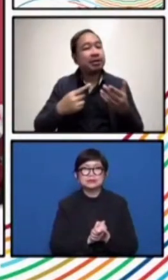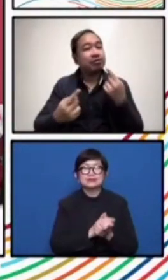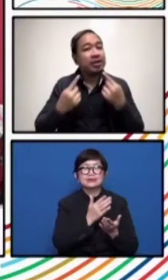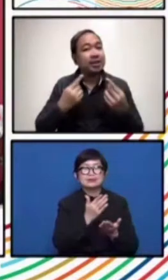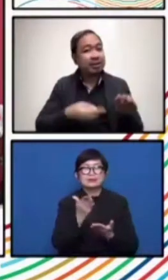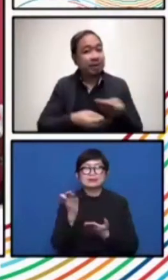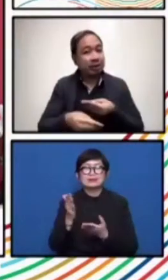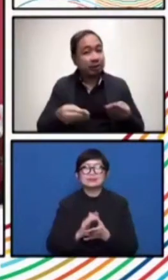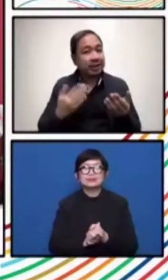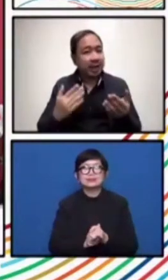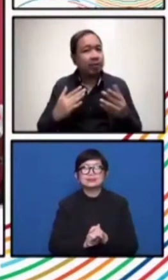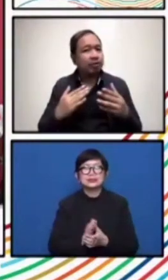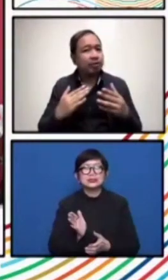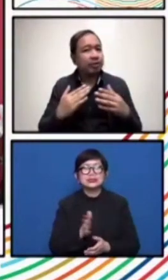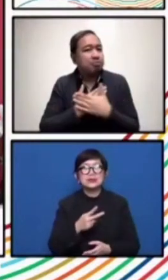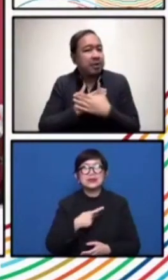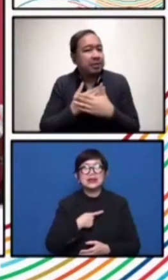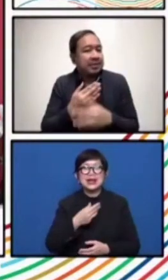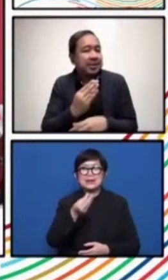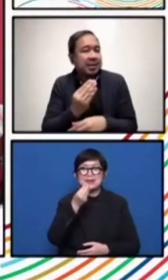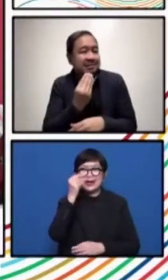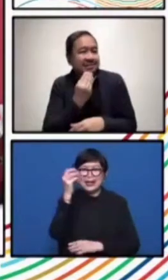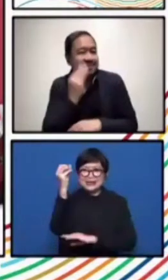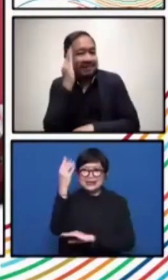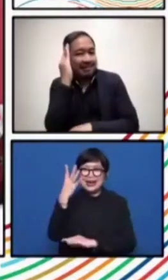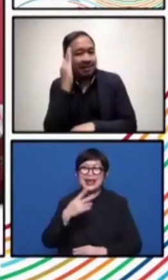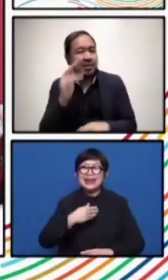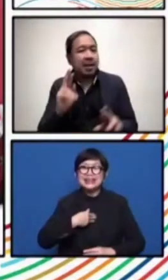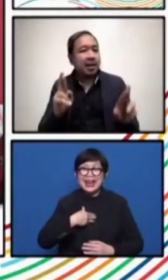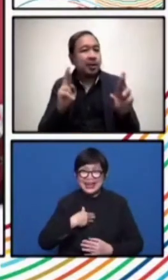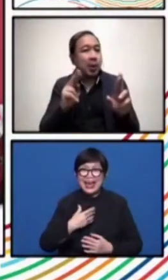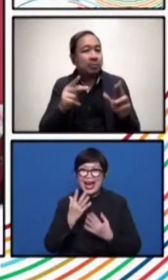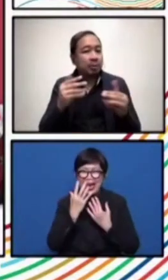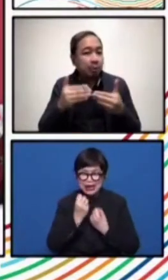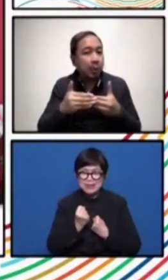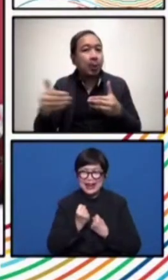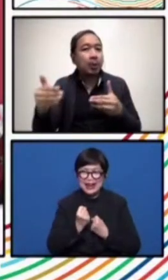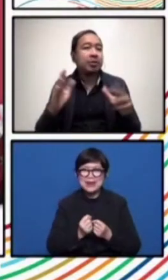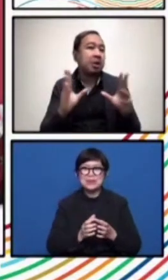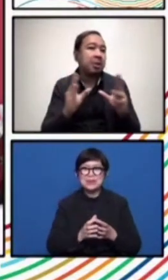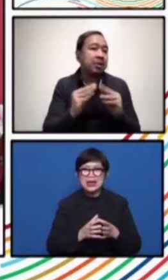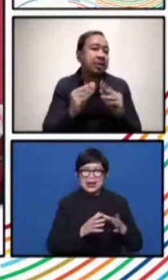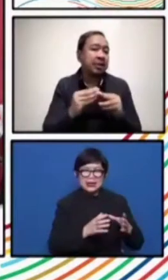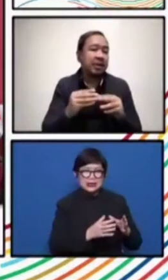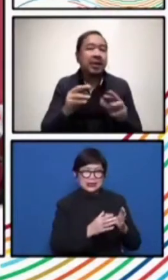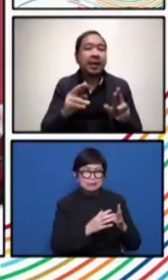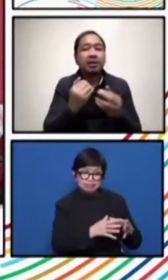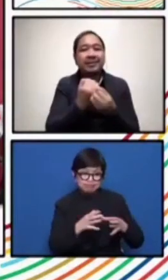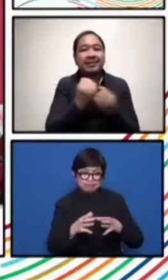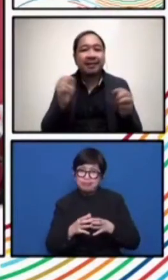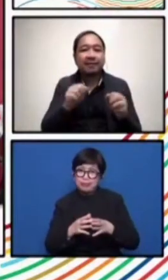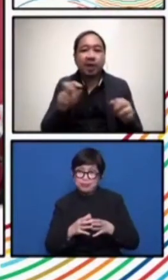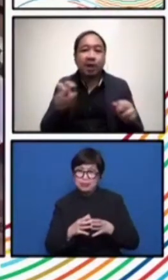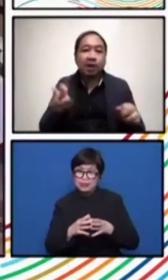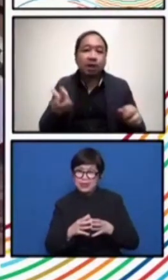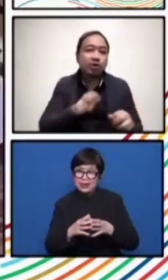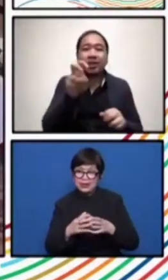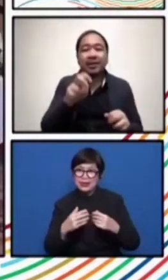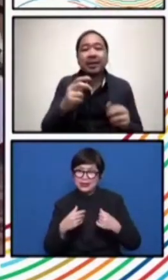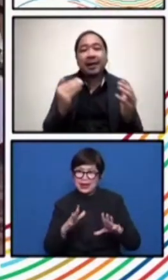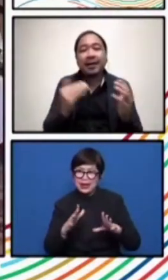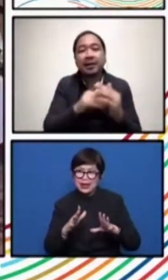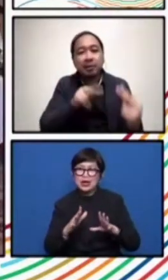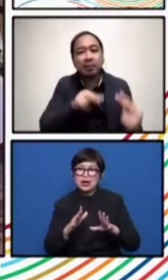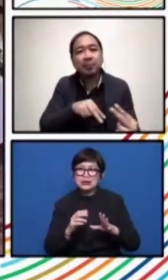to wish you all the very best in your deliberations in the coming days and I save Jenny back home till we meet again thank you God bless